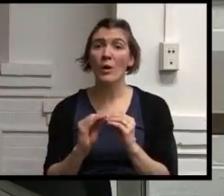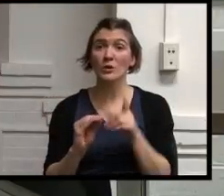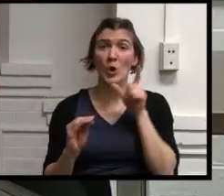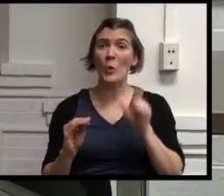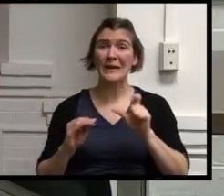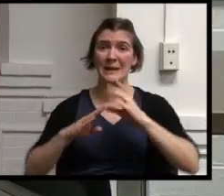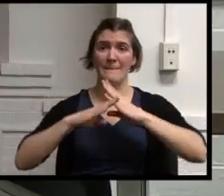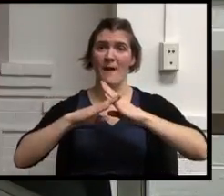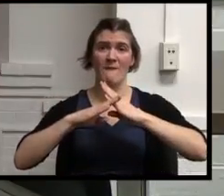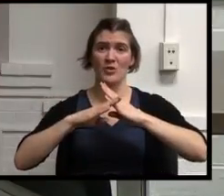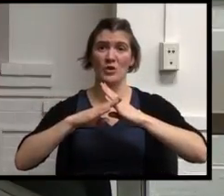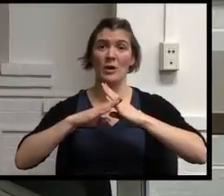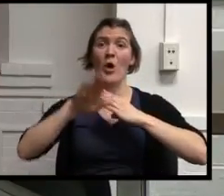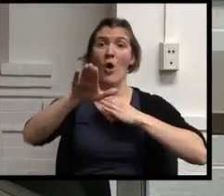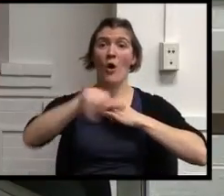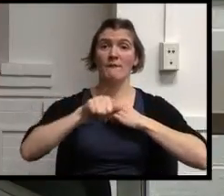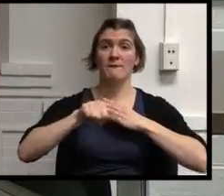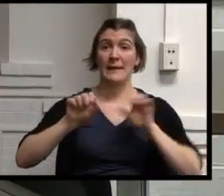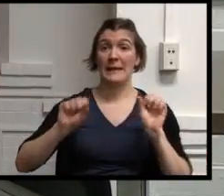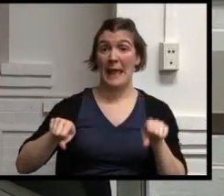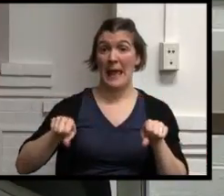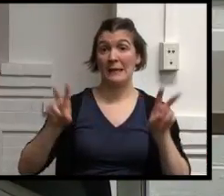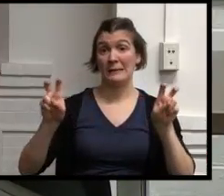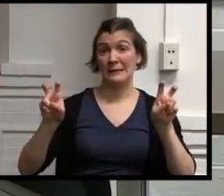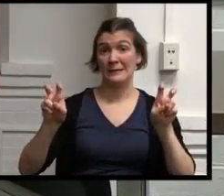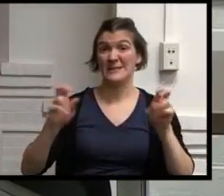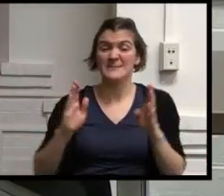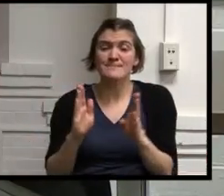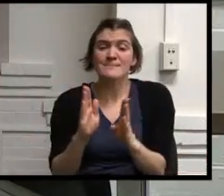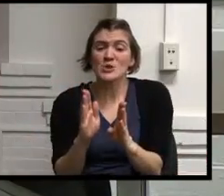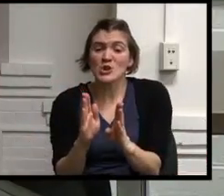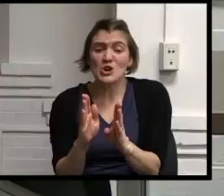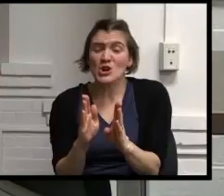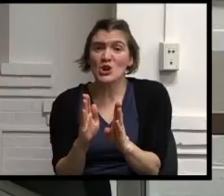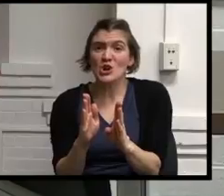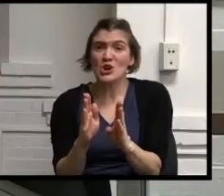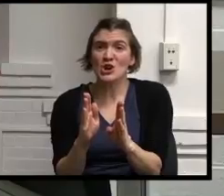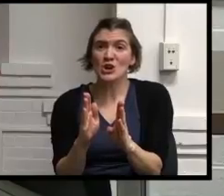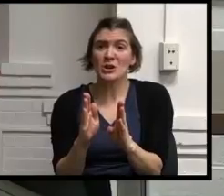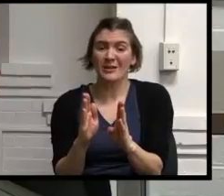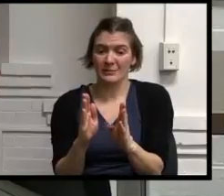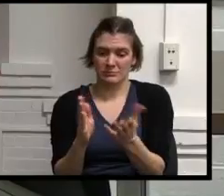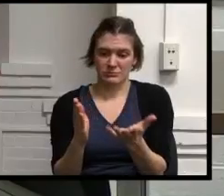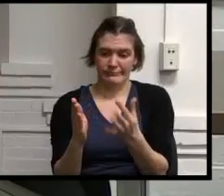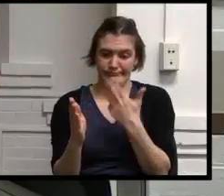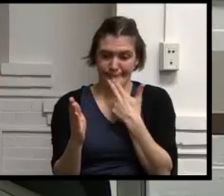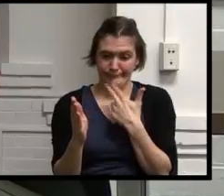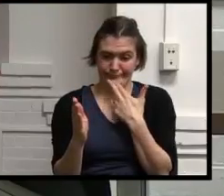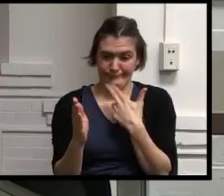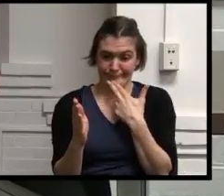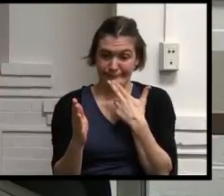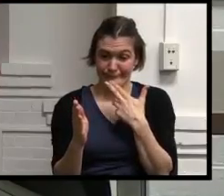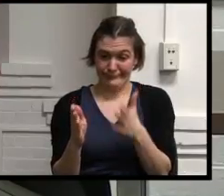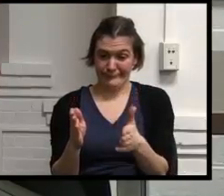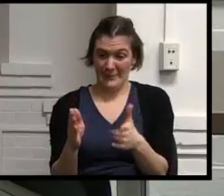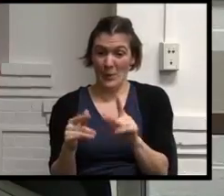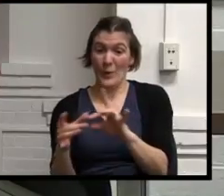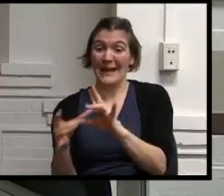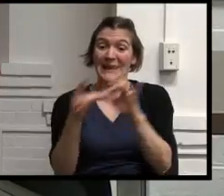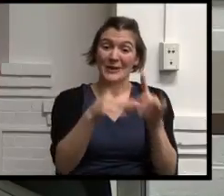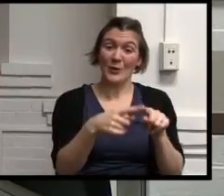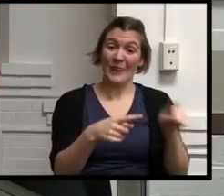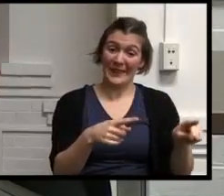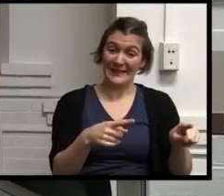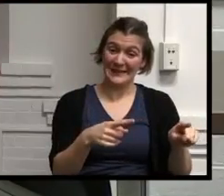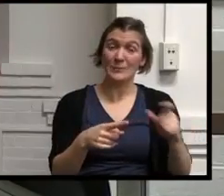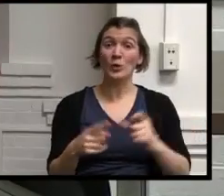need a buffer in that location. So it's a small excising of a very large parcel that's devoted